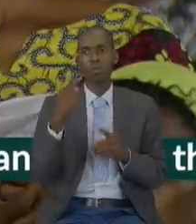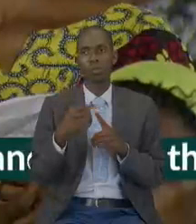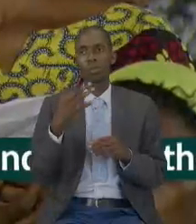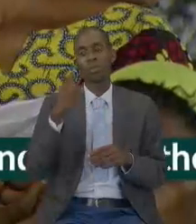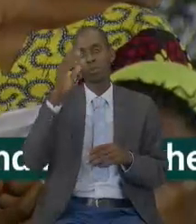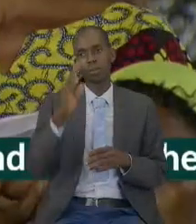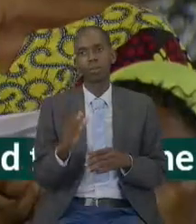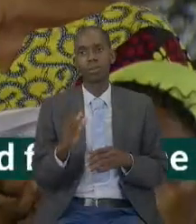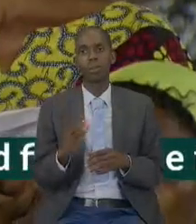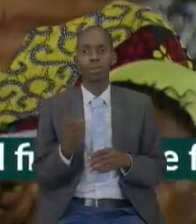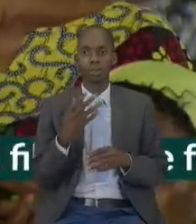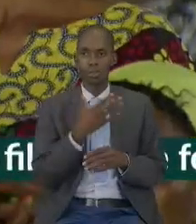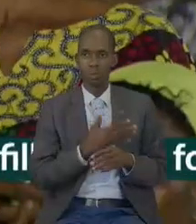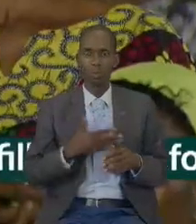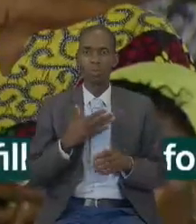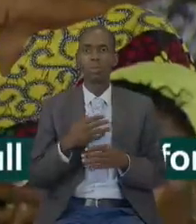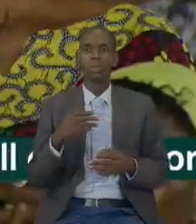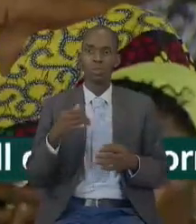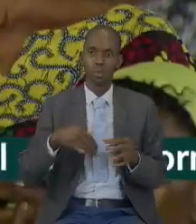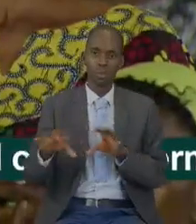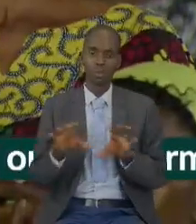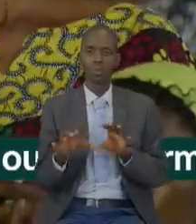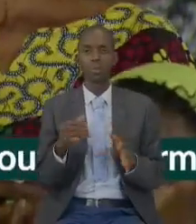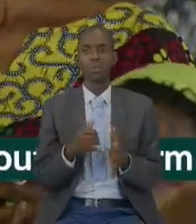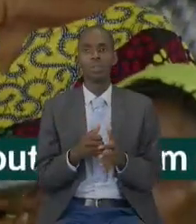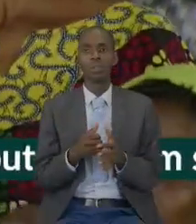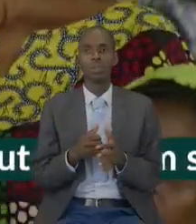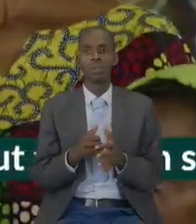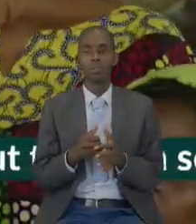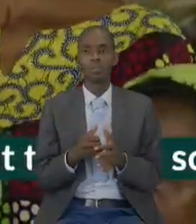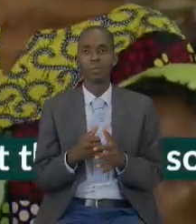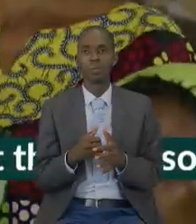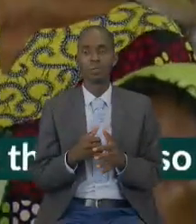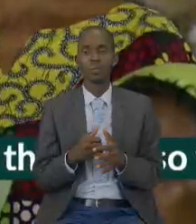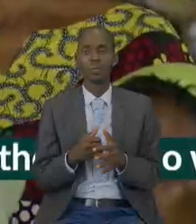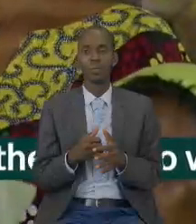numbers. Keep standing. What I do here now, do the same thing in Kenya,